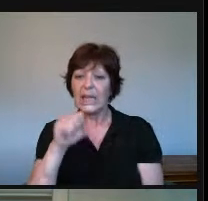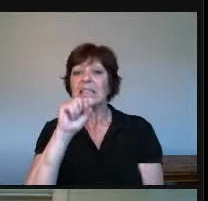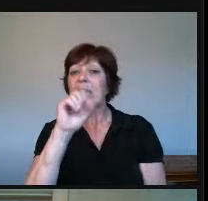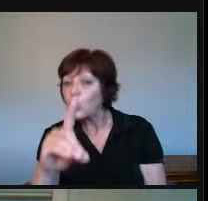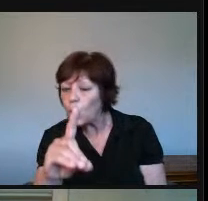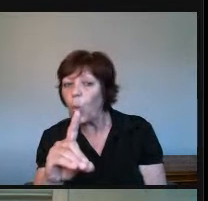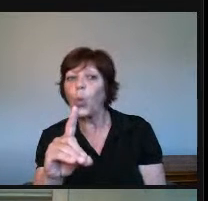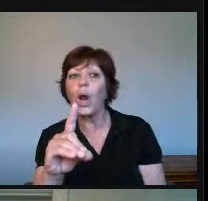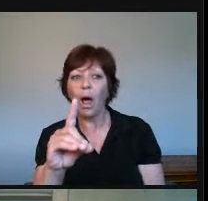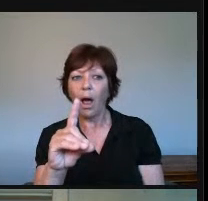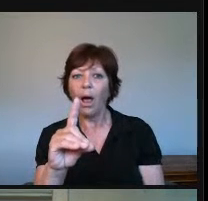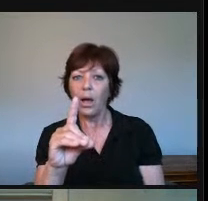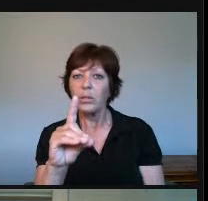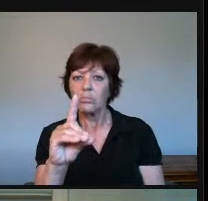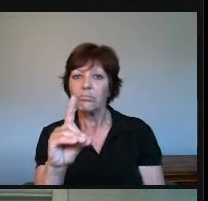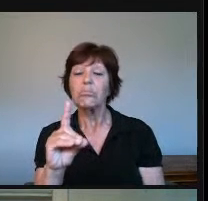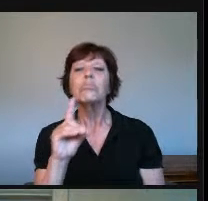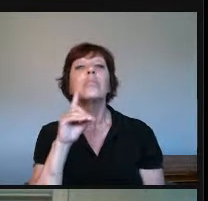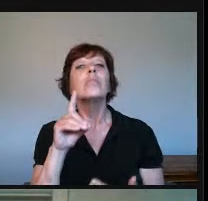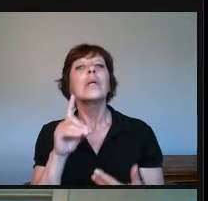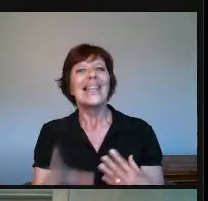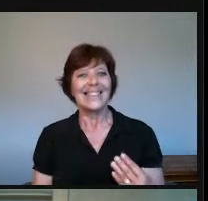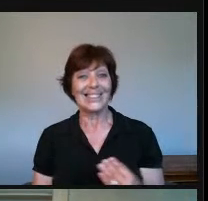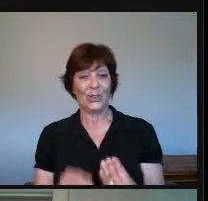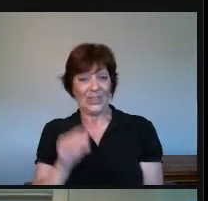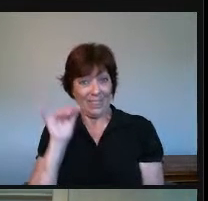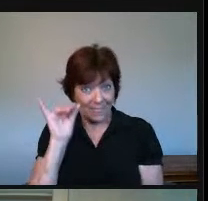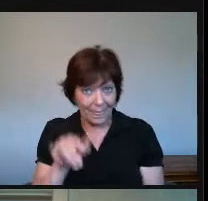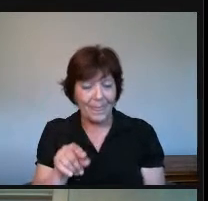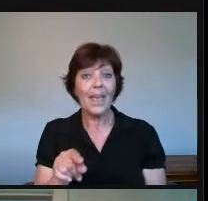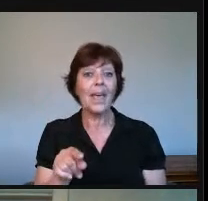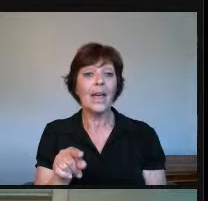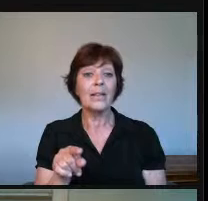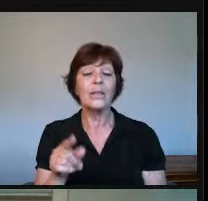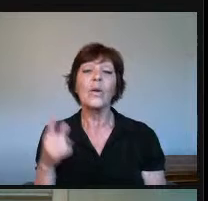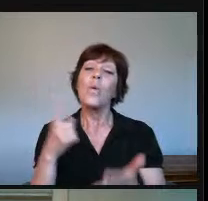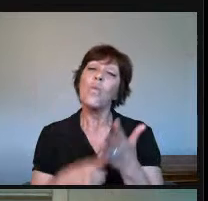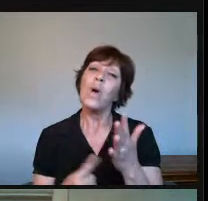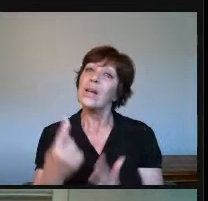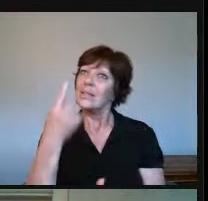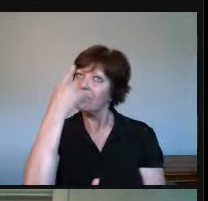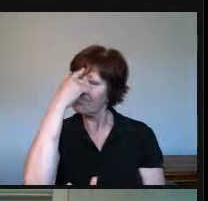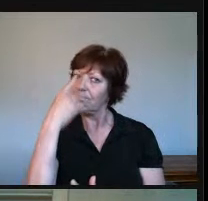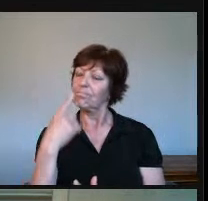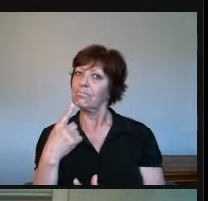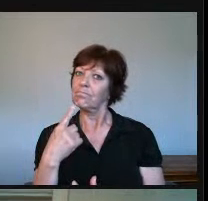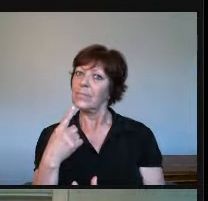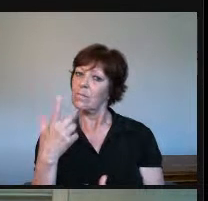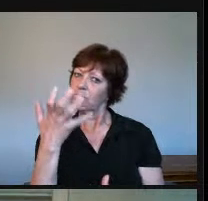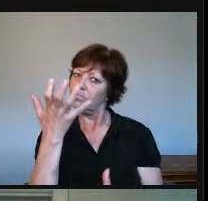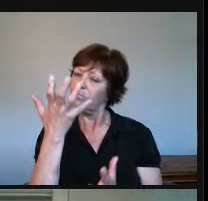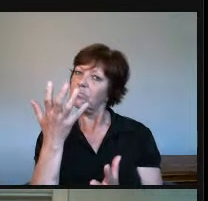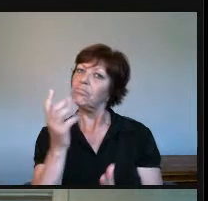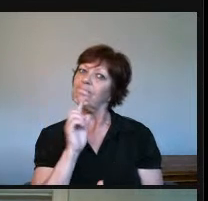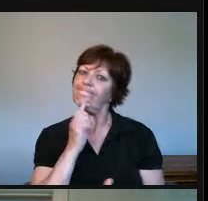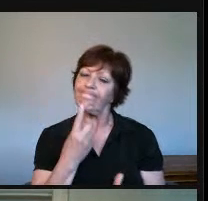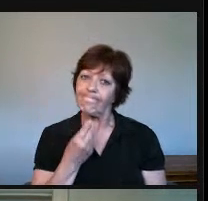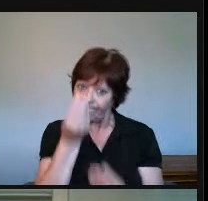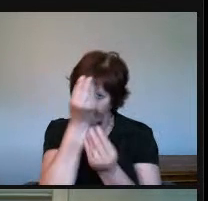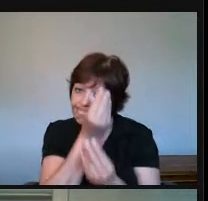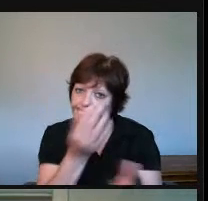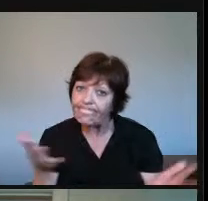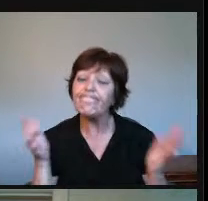major problems. In addition to that, what I think is really disturbing, and I want to get across because because